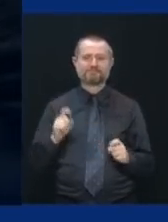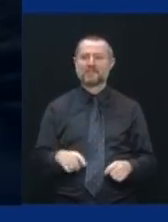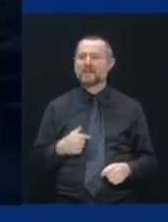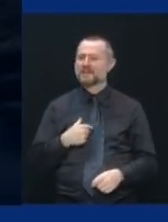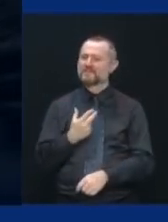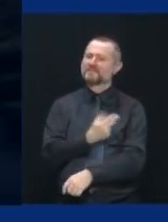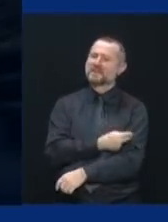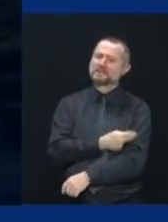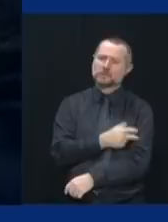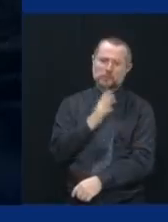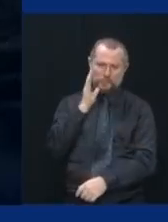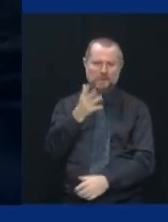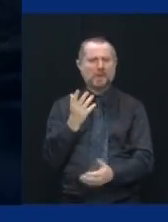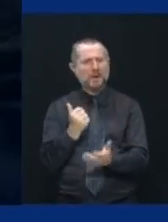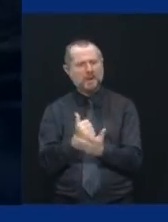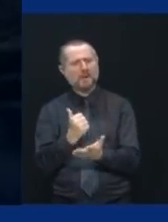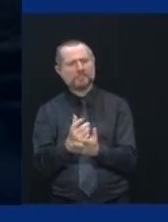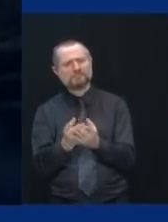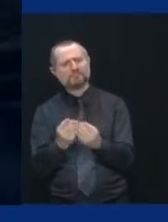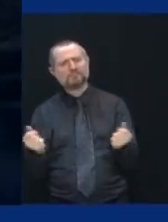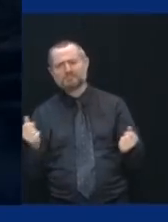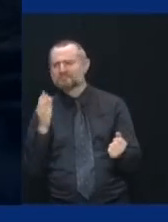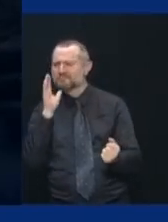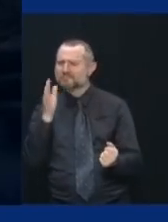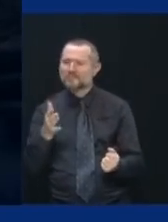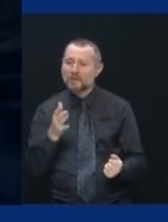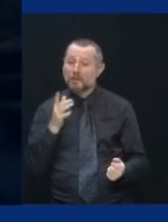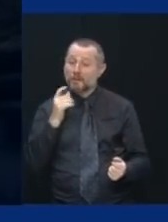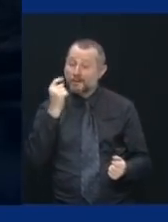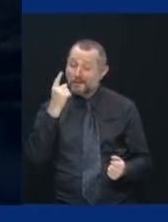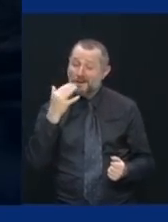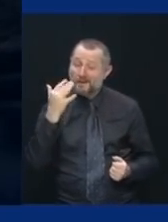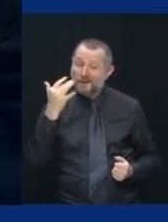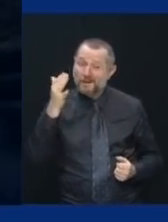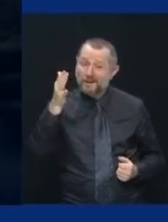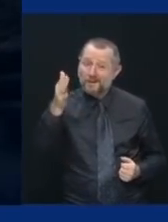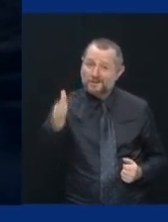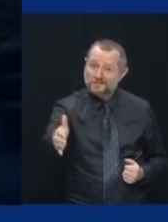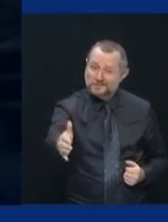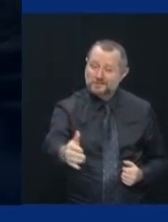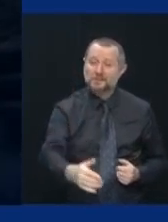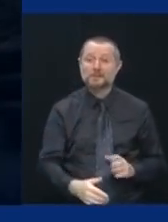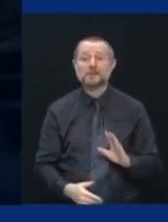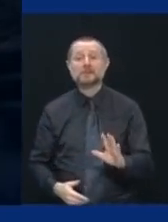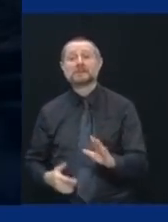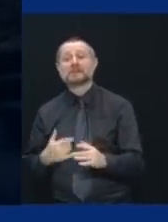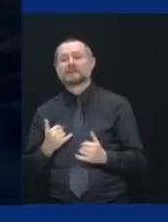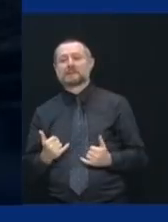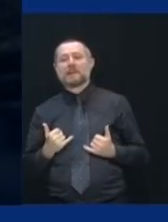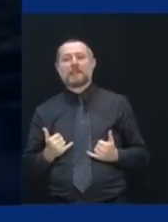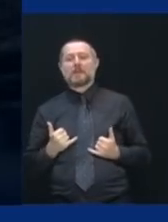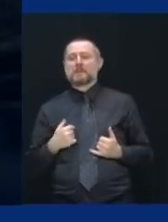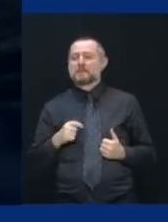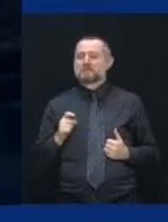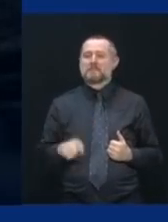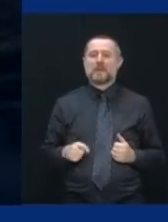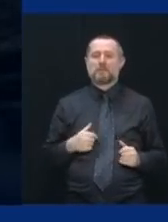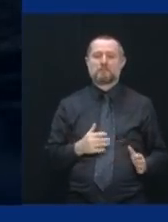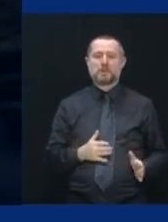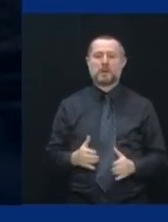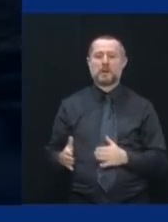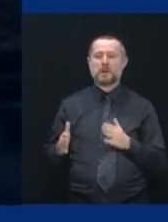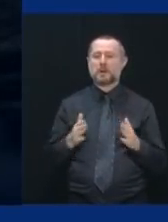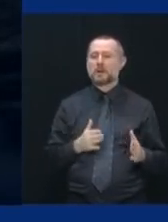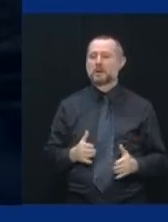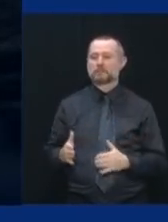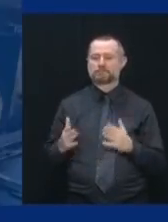at the end of the tunnel. There is no doubt about that. But we have to create that light. We have to